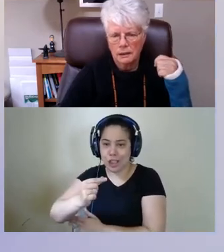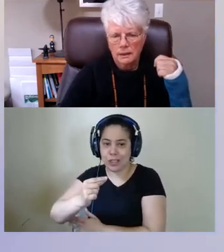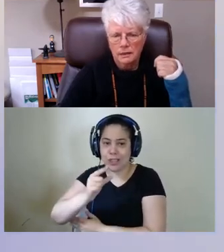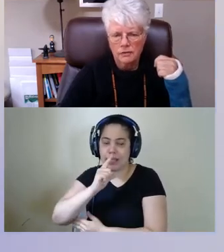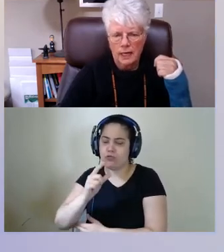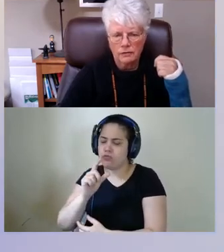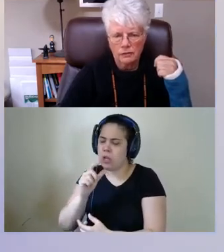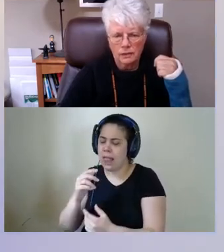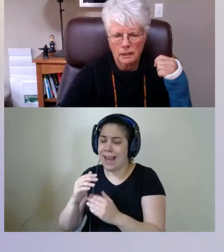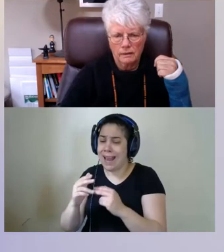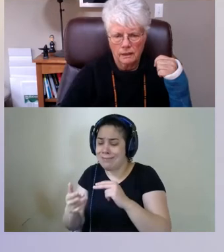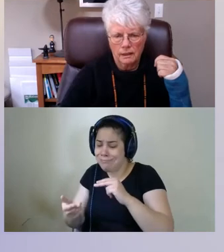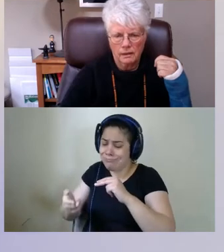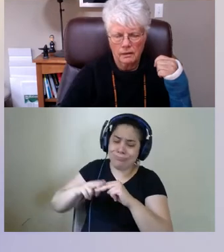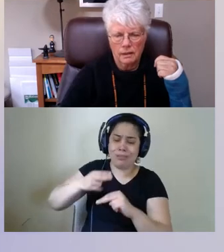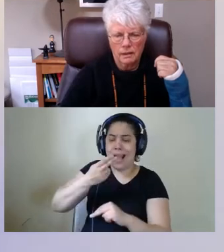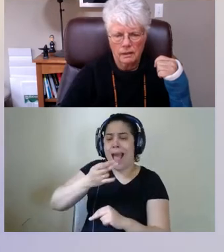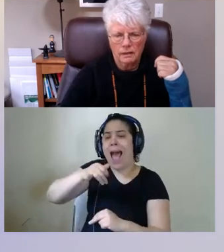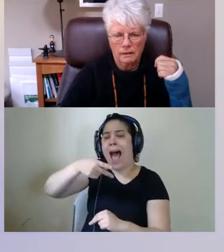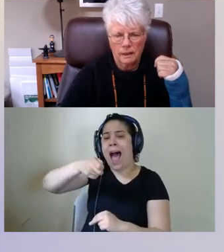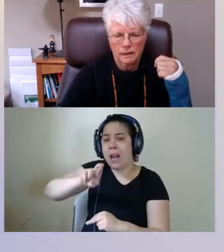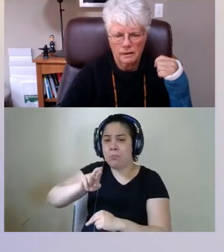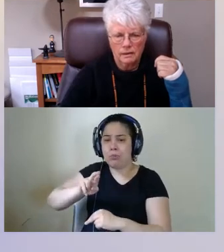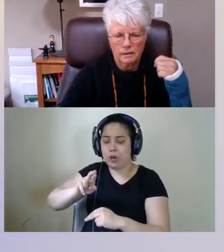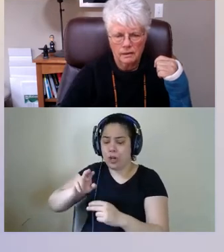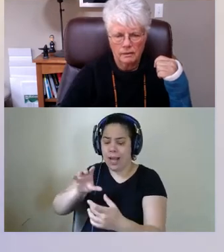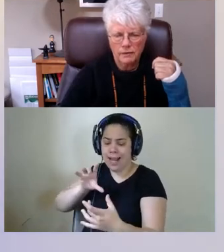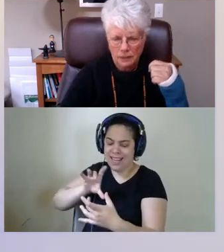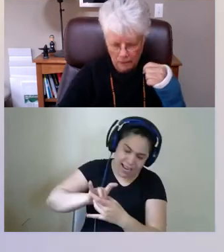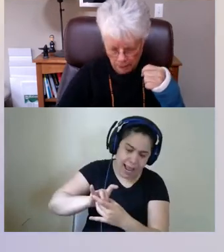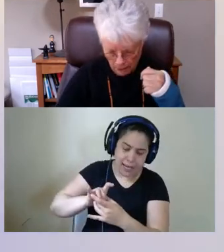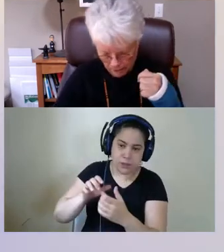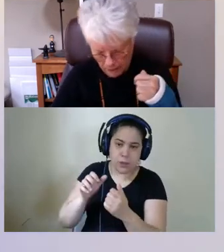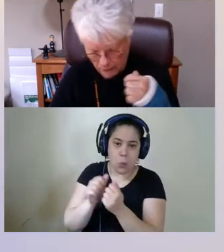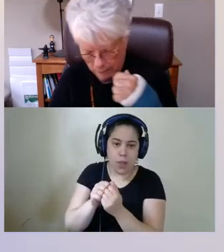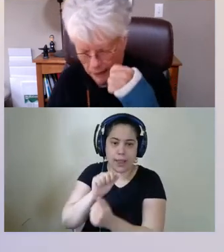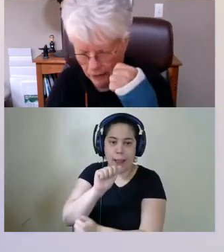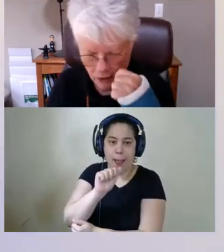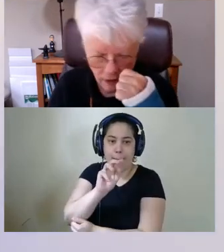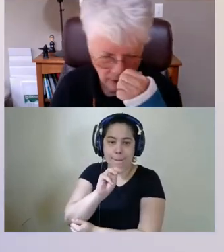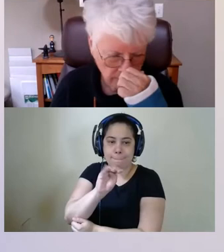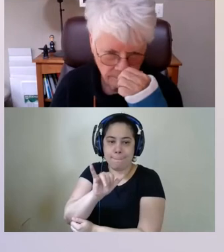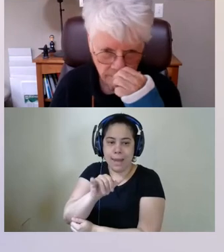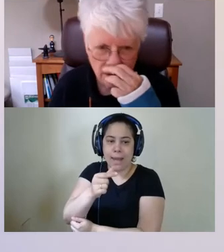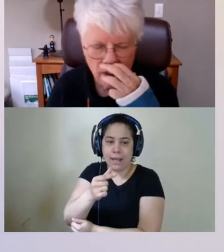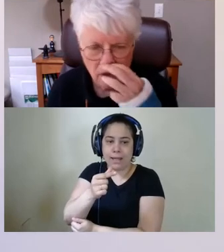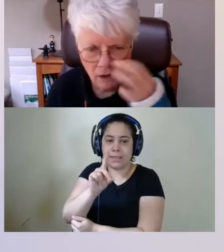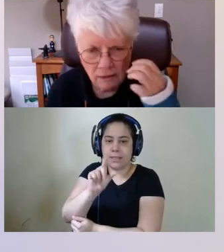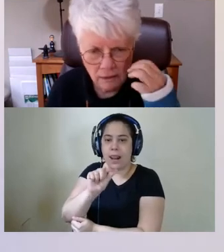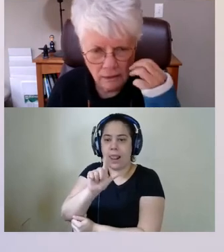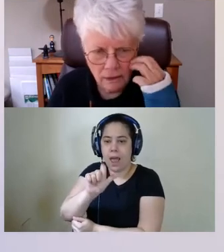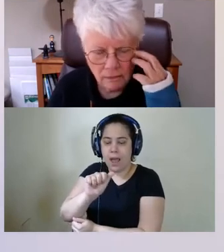amygdala. This is actually the fear part of the PAG. It's